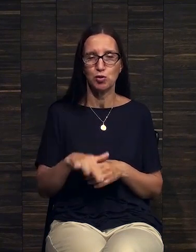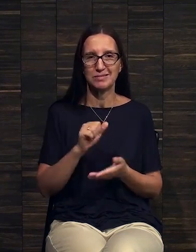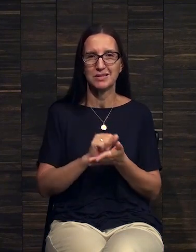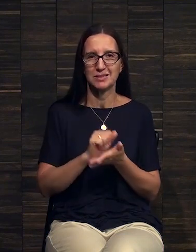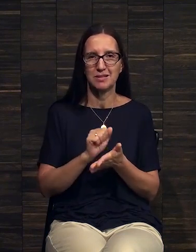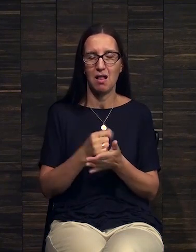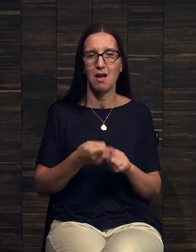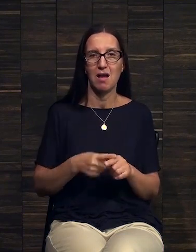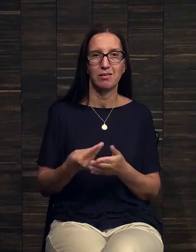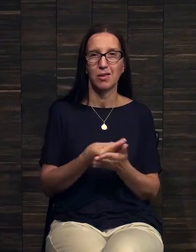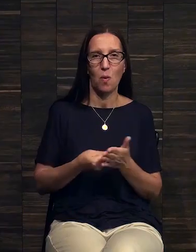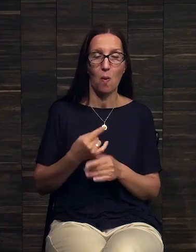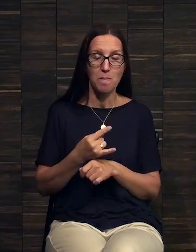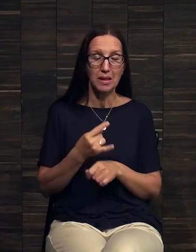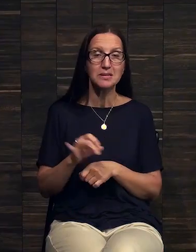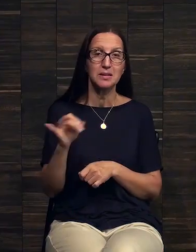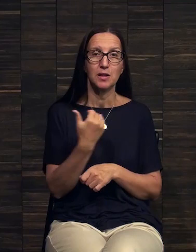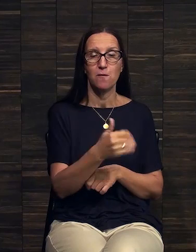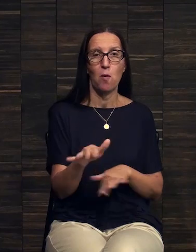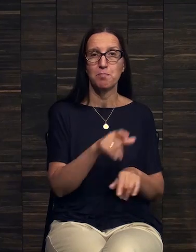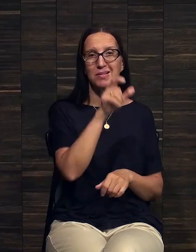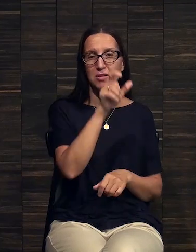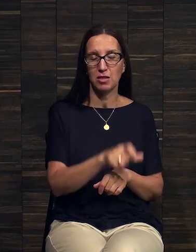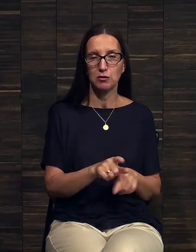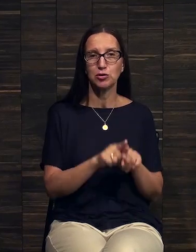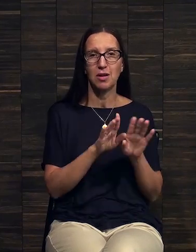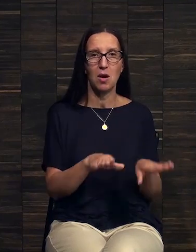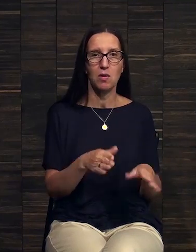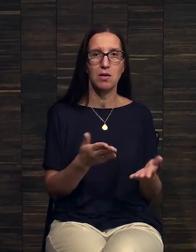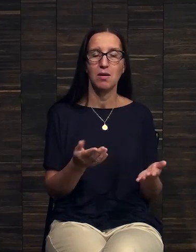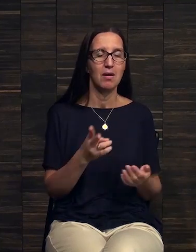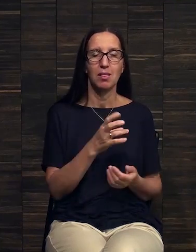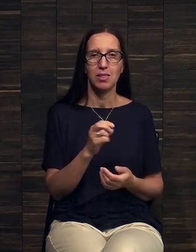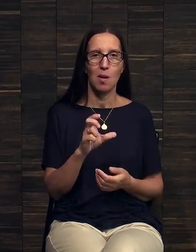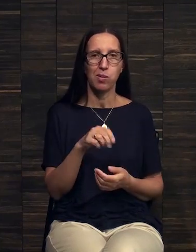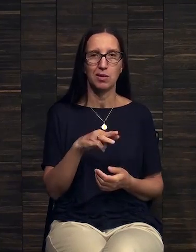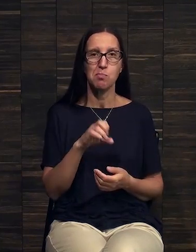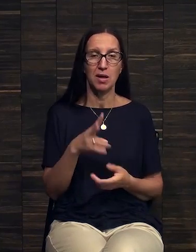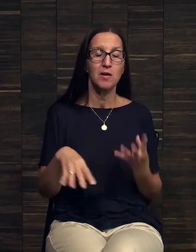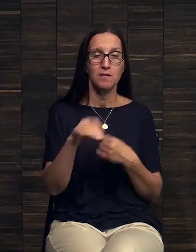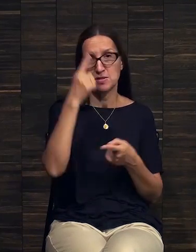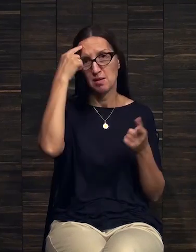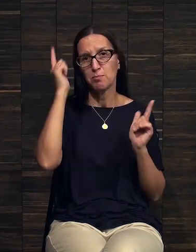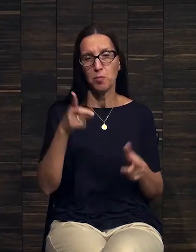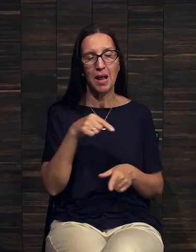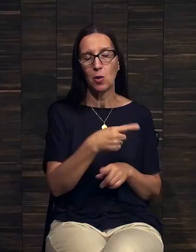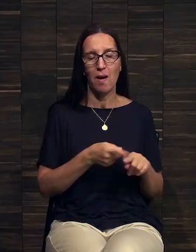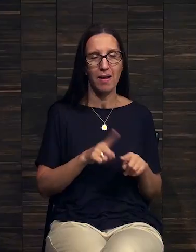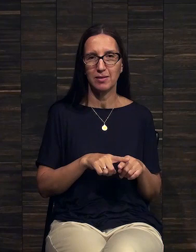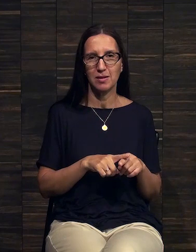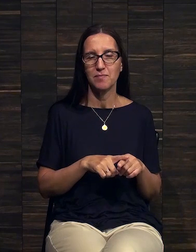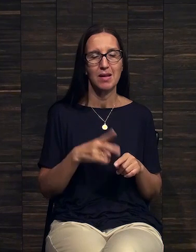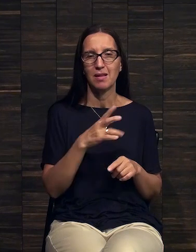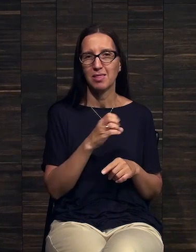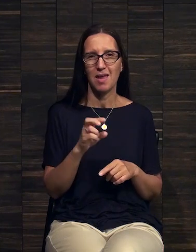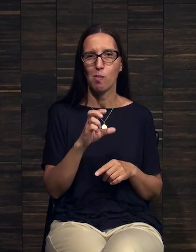enemies. And Frank Miller published in another publishing house. And this is not a Batman. Everybody understand